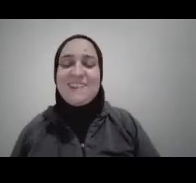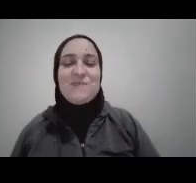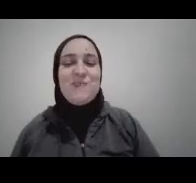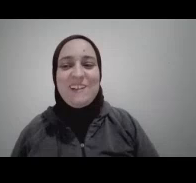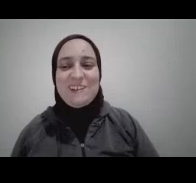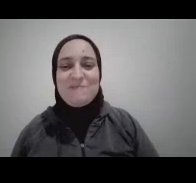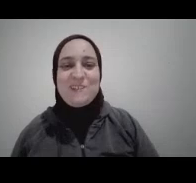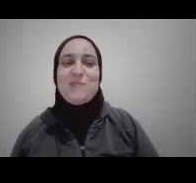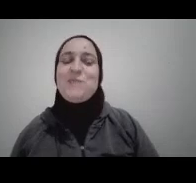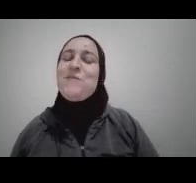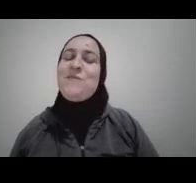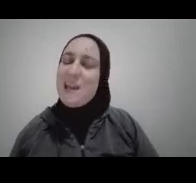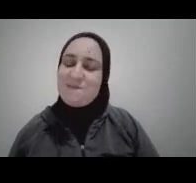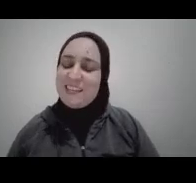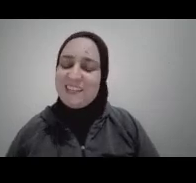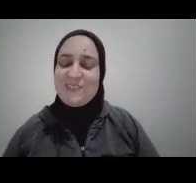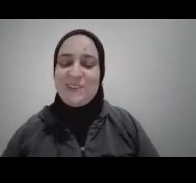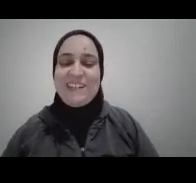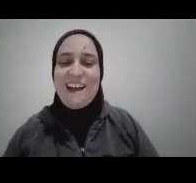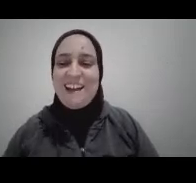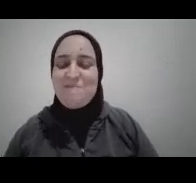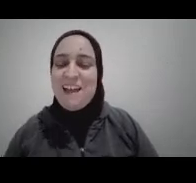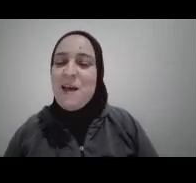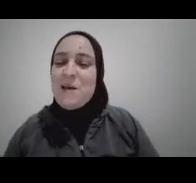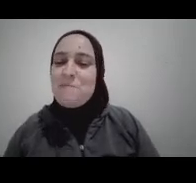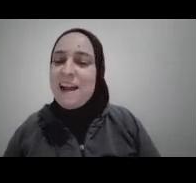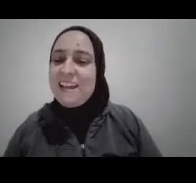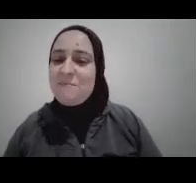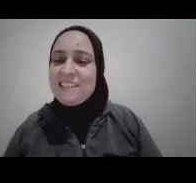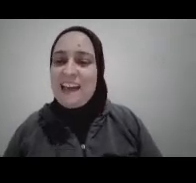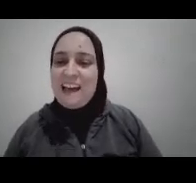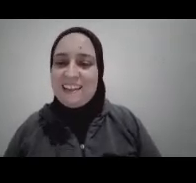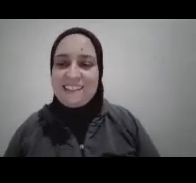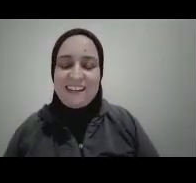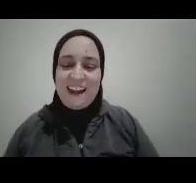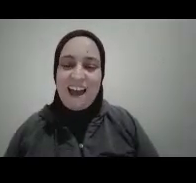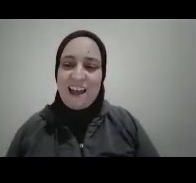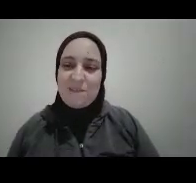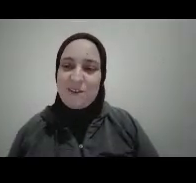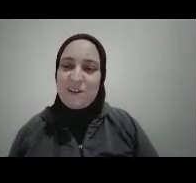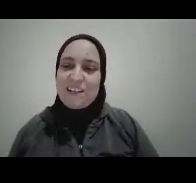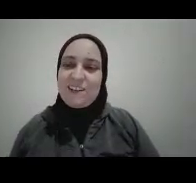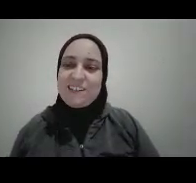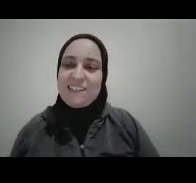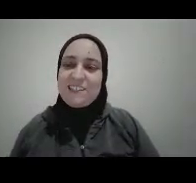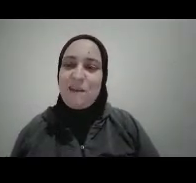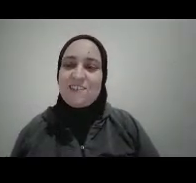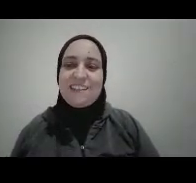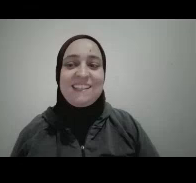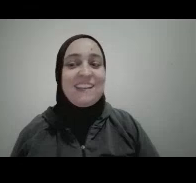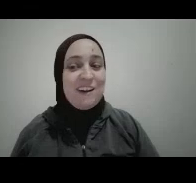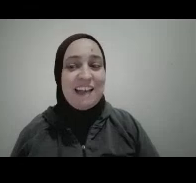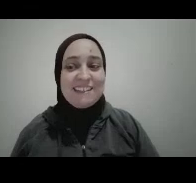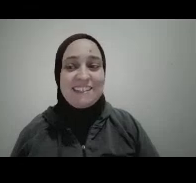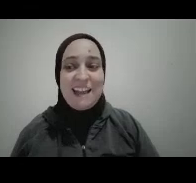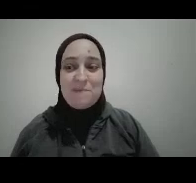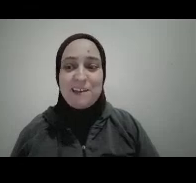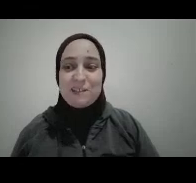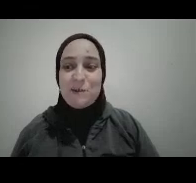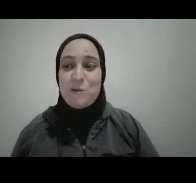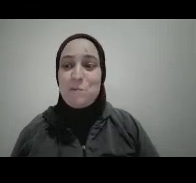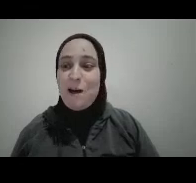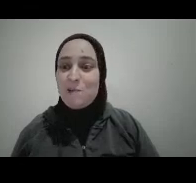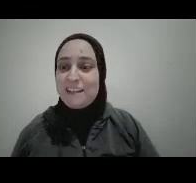friends, and welcome to Family Storytime. My name is Allison, and I am an early literacy specialist here at the